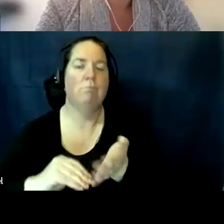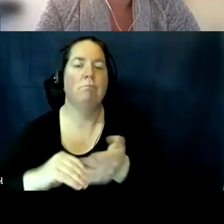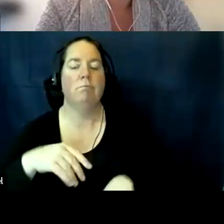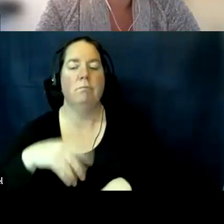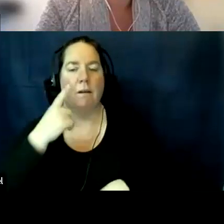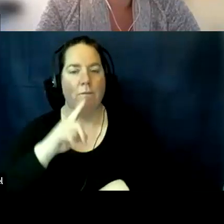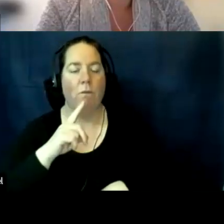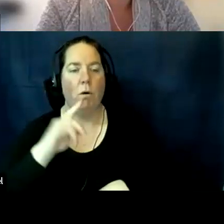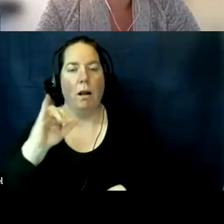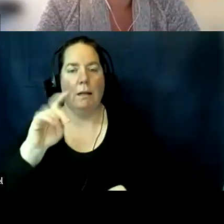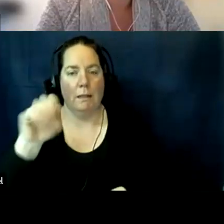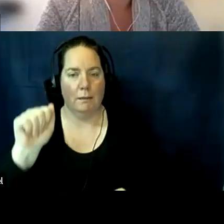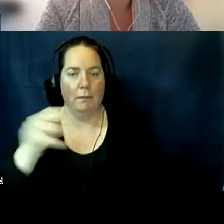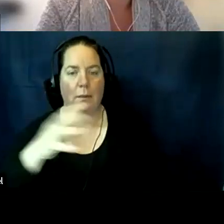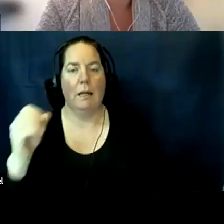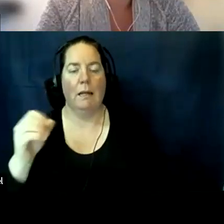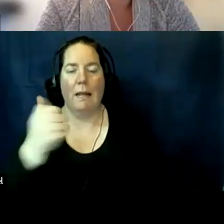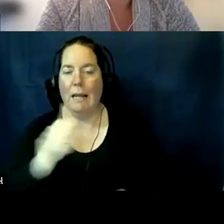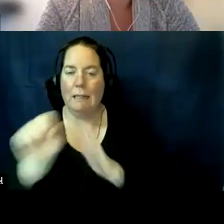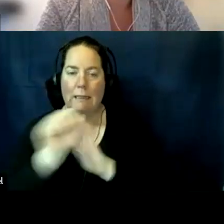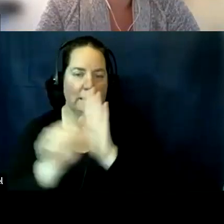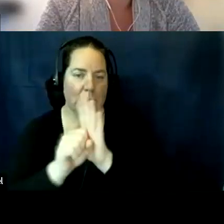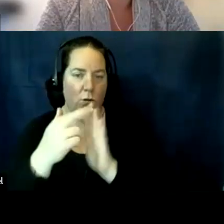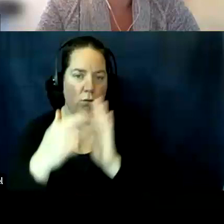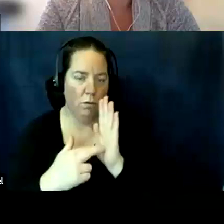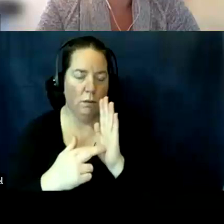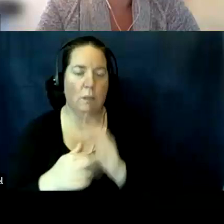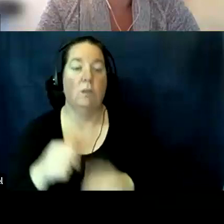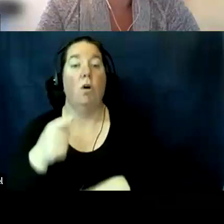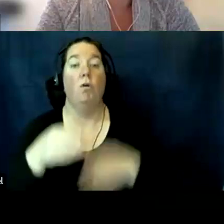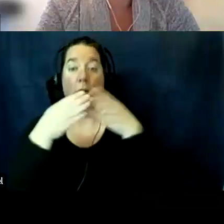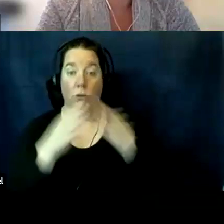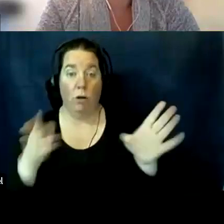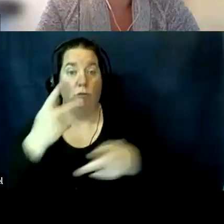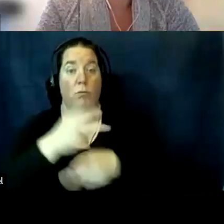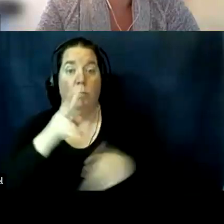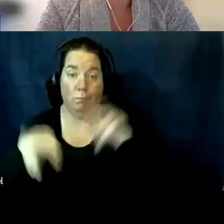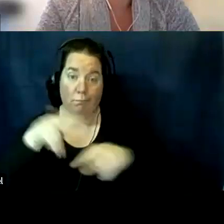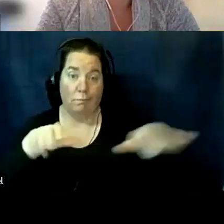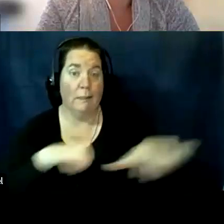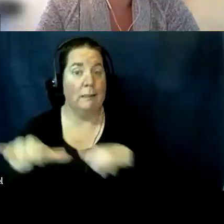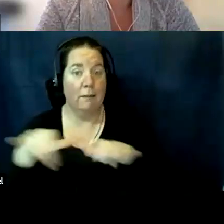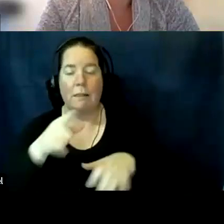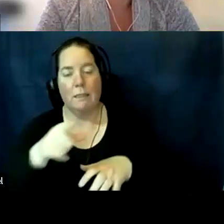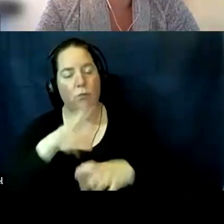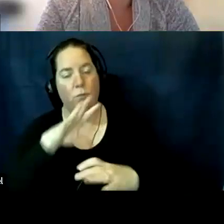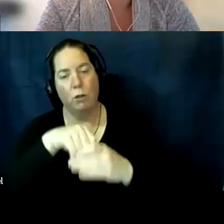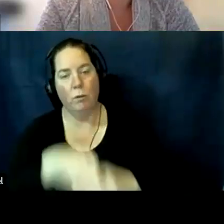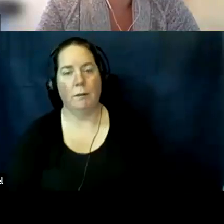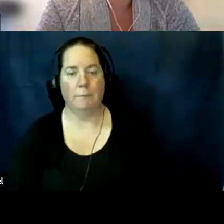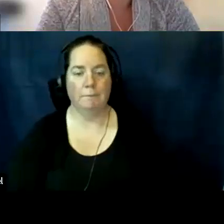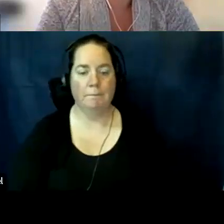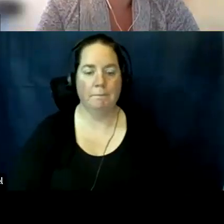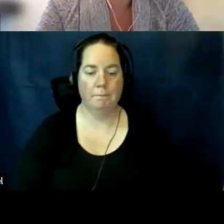of IDEA and any state rules. And so in the course of the general supervision activities, this would be an area that, yes, we would be looking